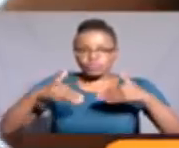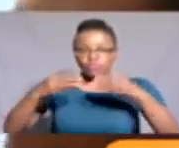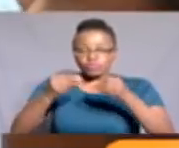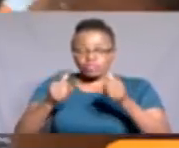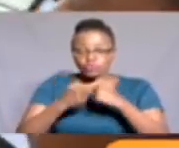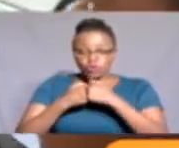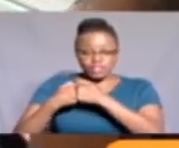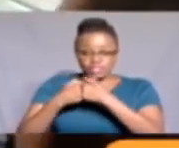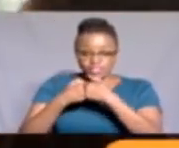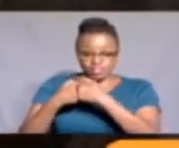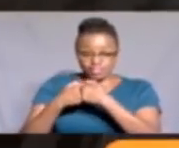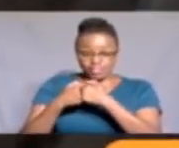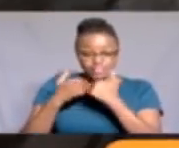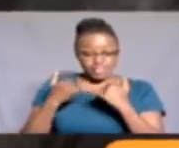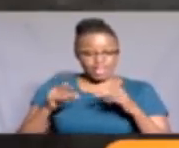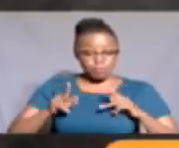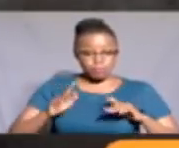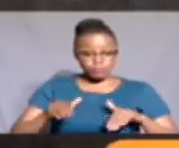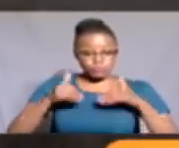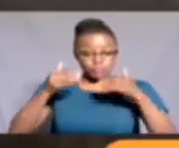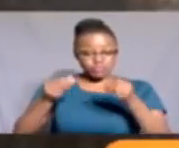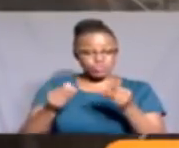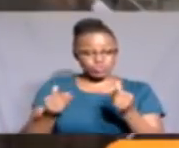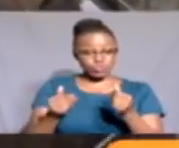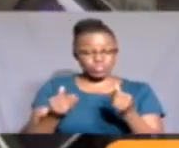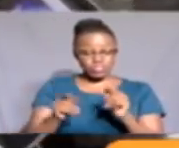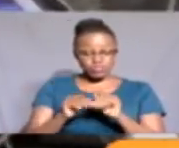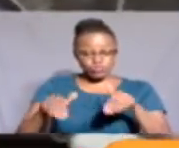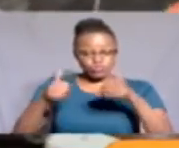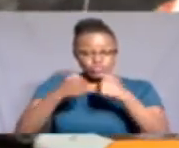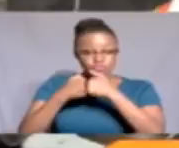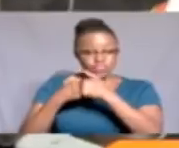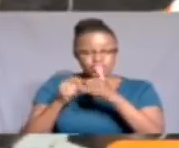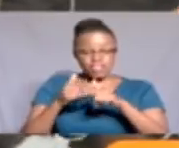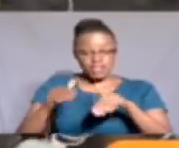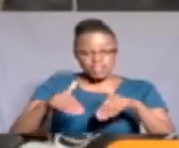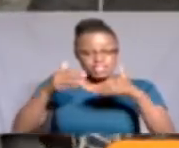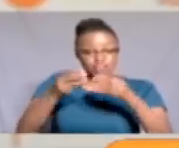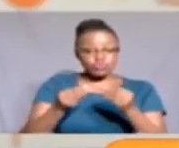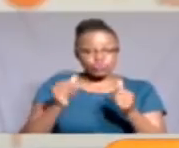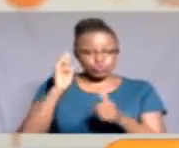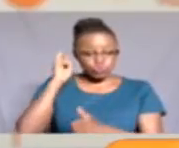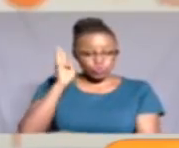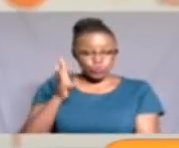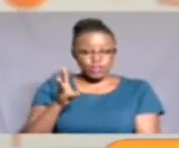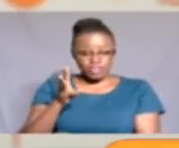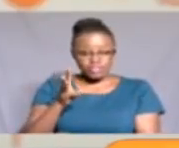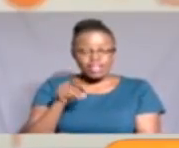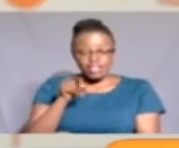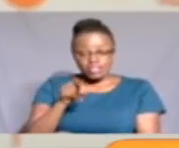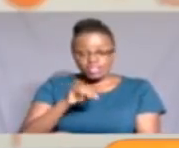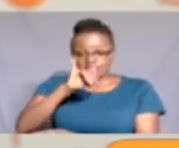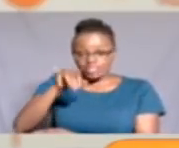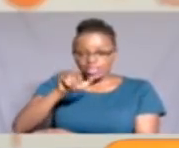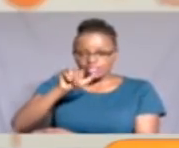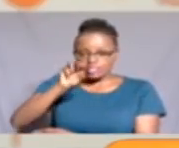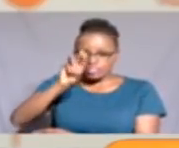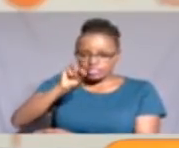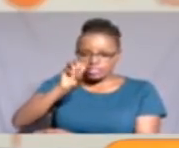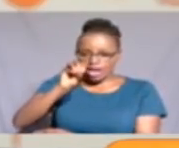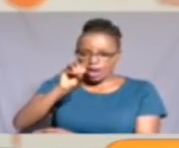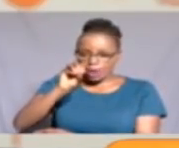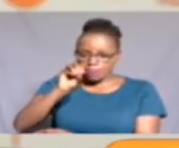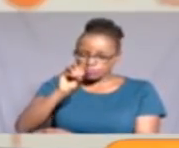challenge young people to give you solutions, give them challenges, they'll give you solutions. And that's what JamboPay is.